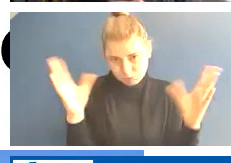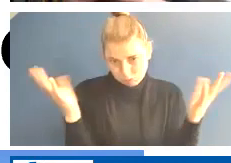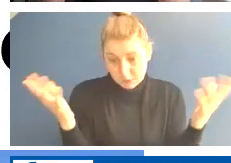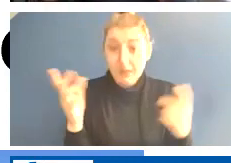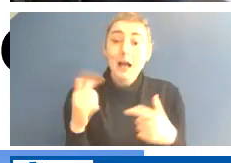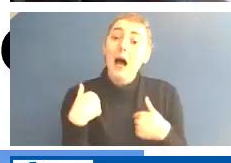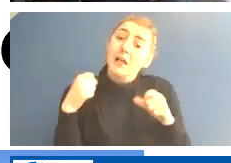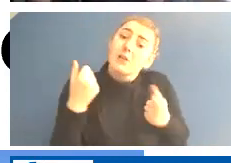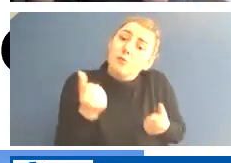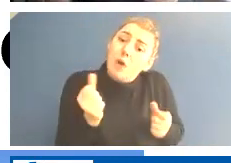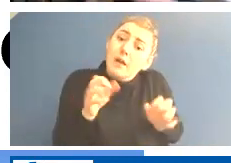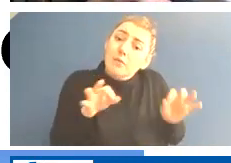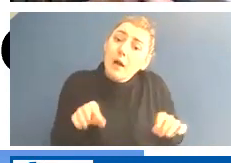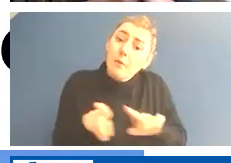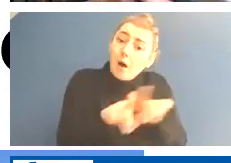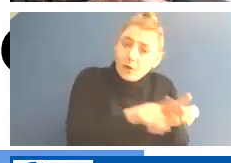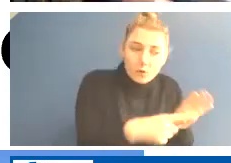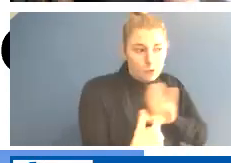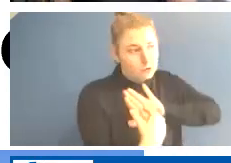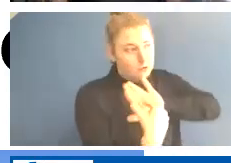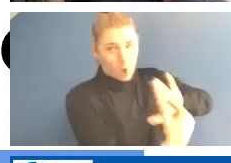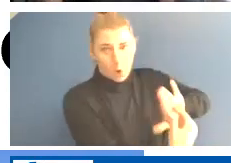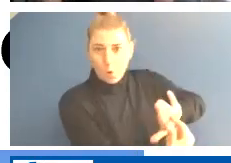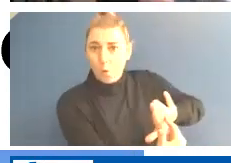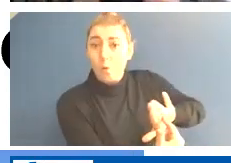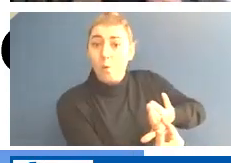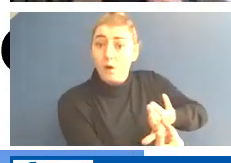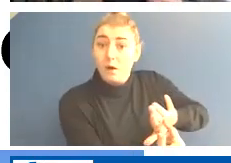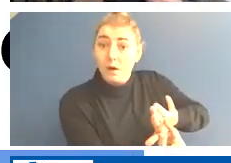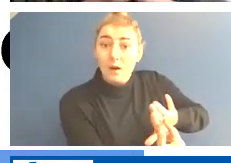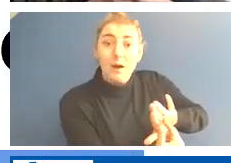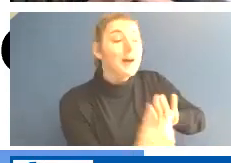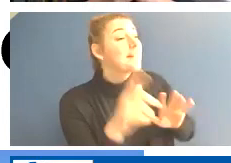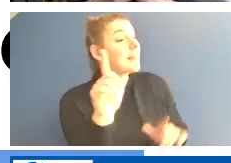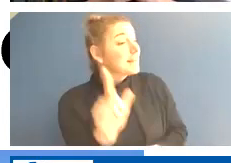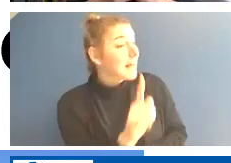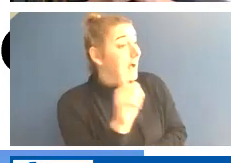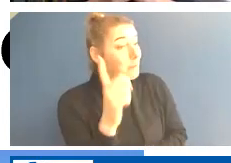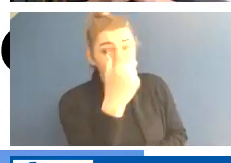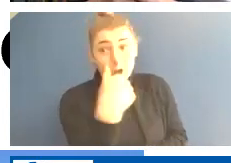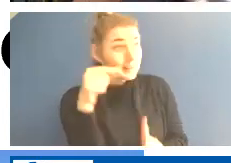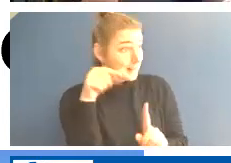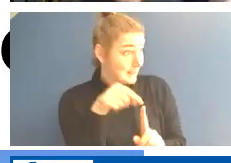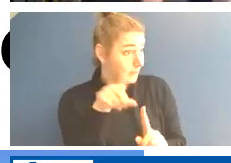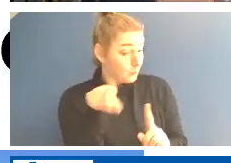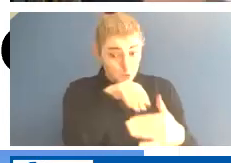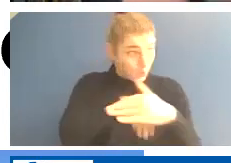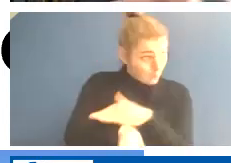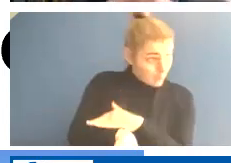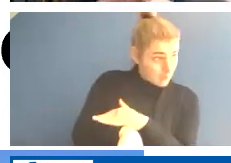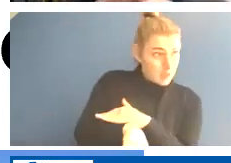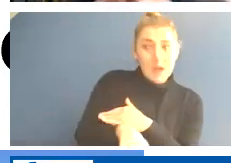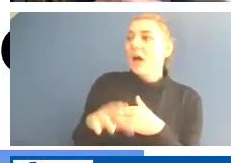it, but if I can also actually show you, this is what the library looks like when we walk in. This is what